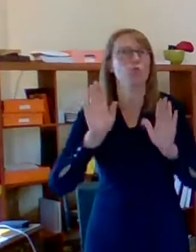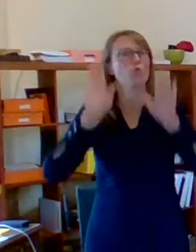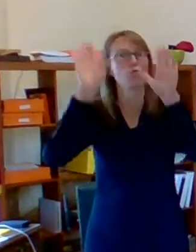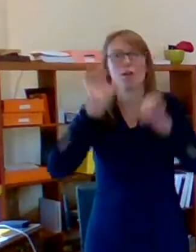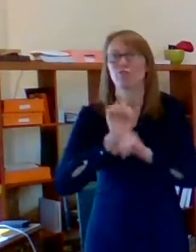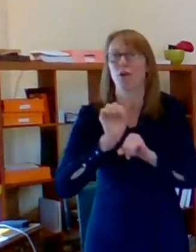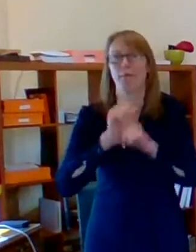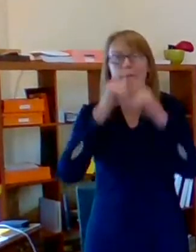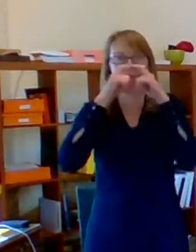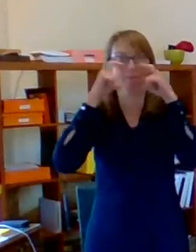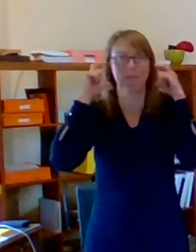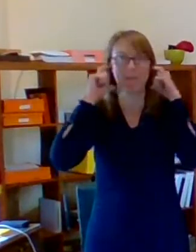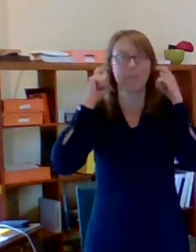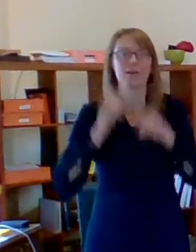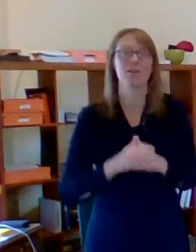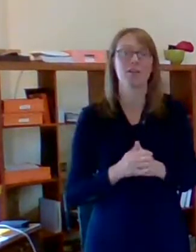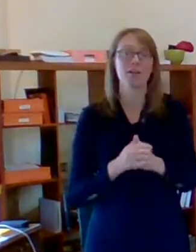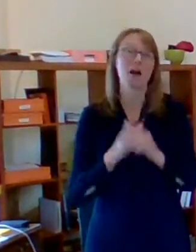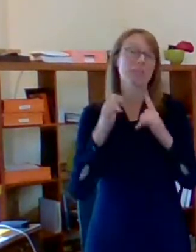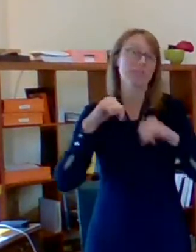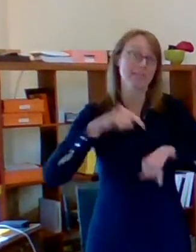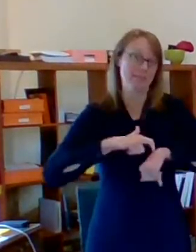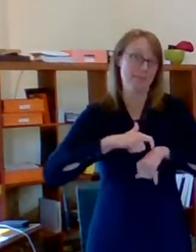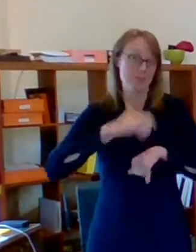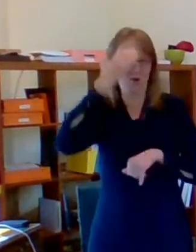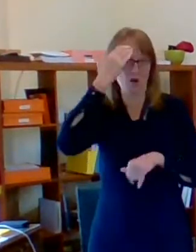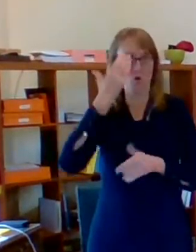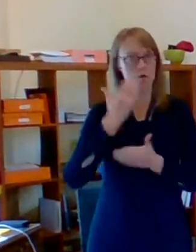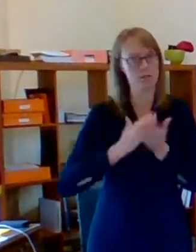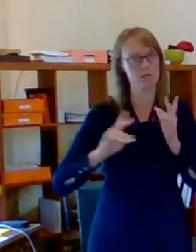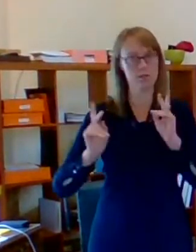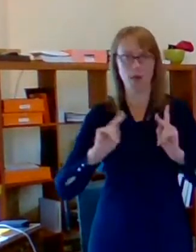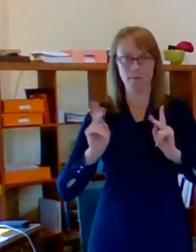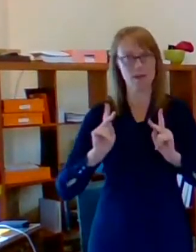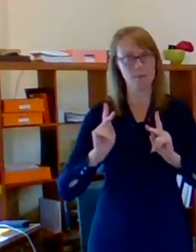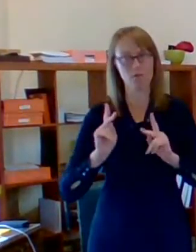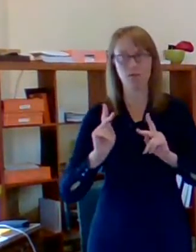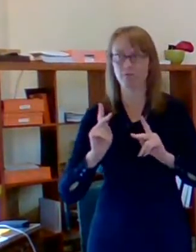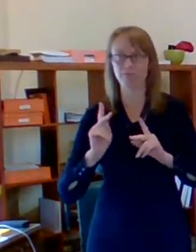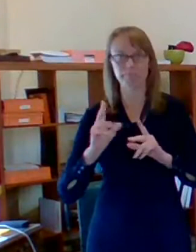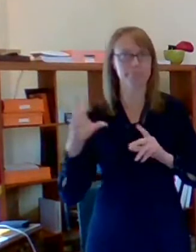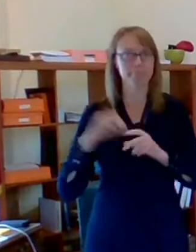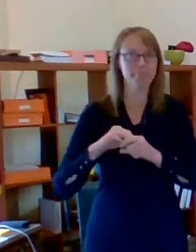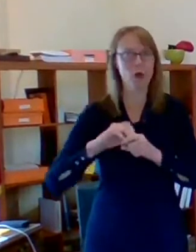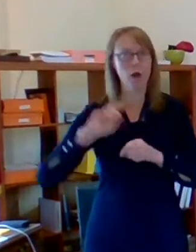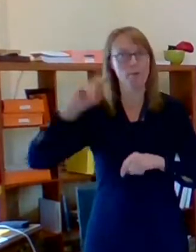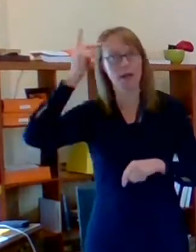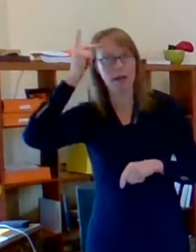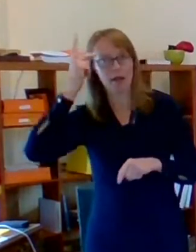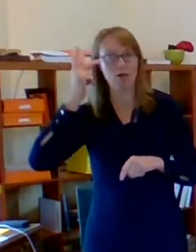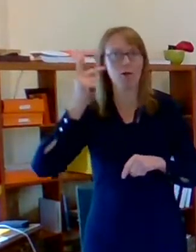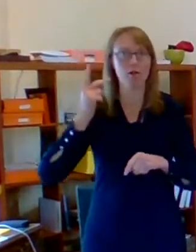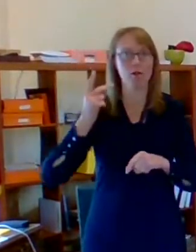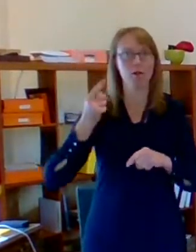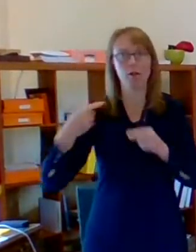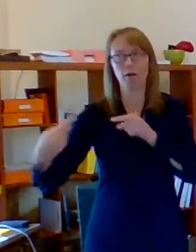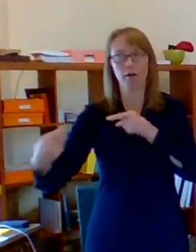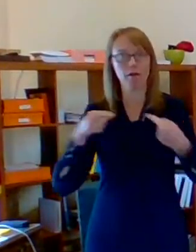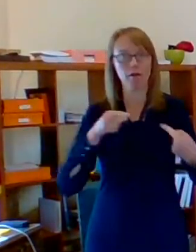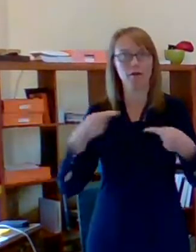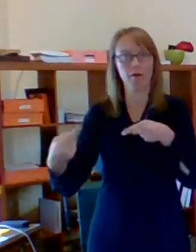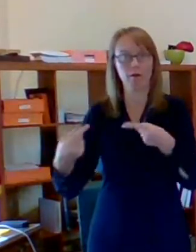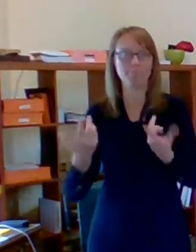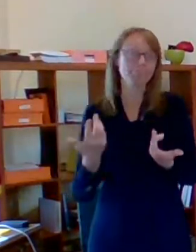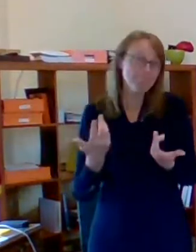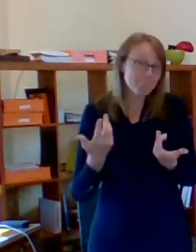been politicized to a large extent, and so we haven't been successful at getting everyone to wear